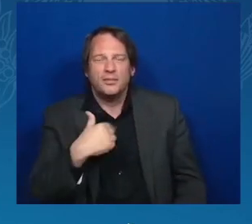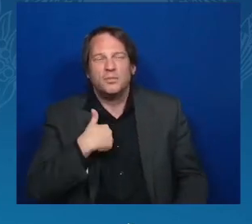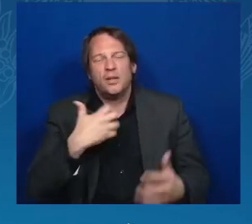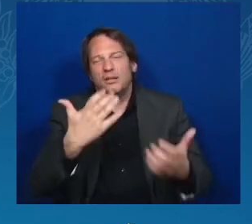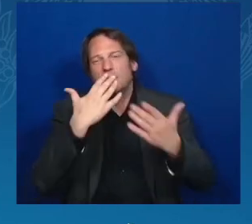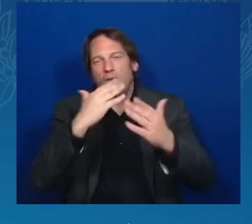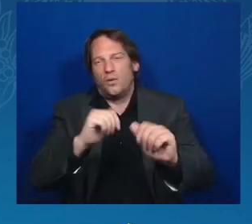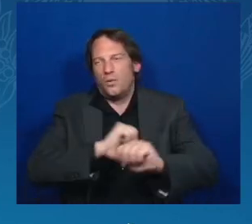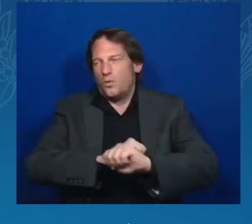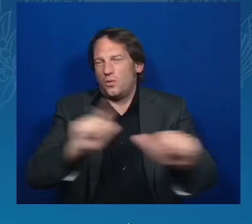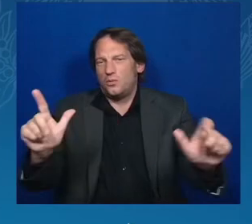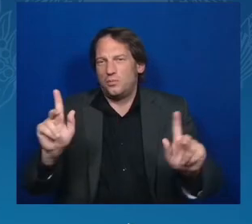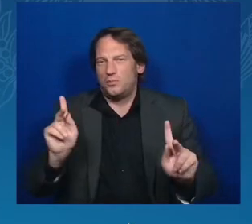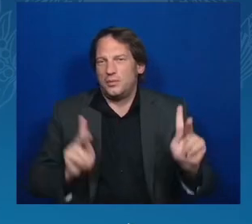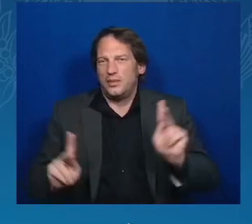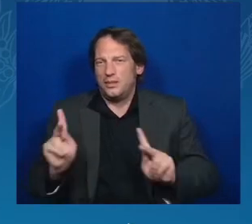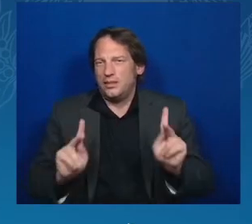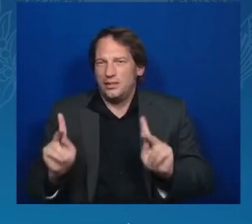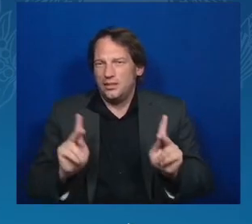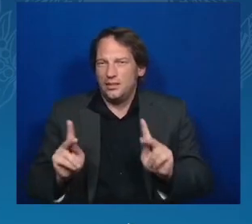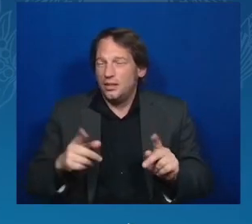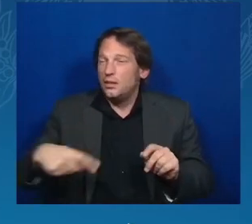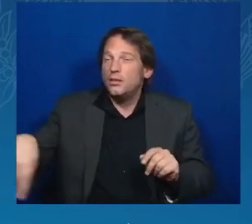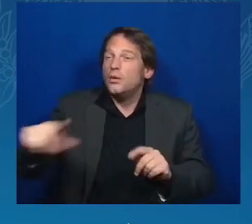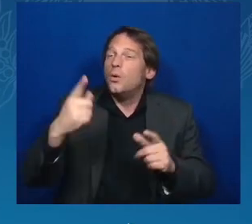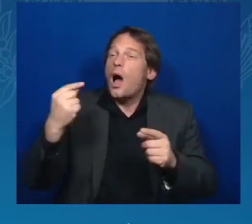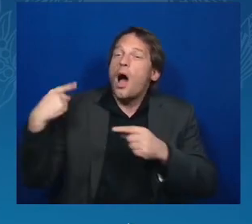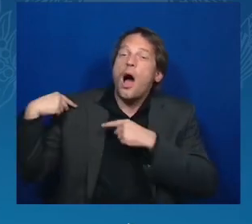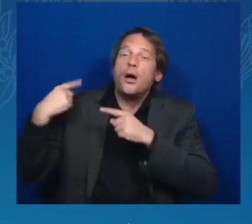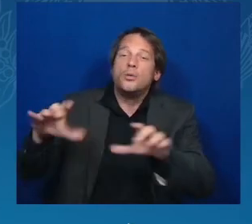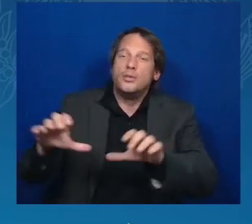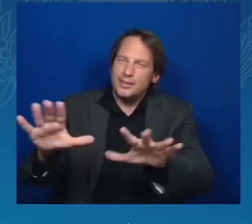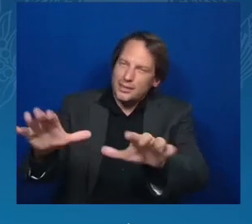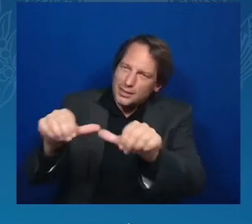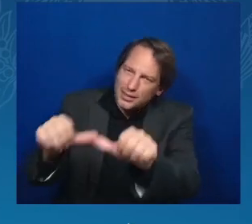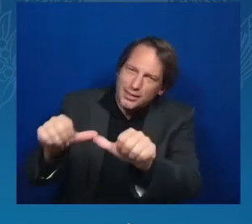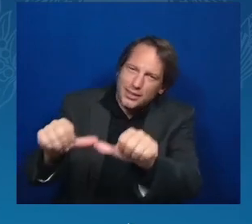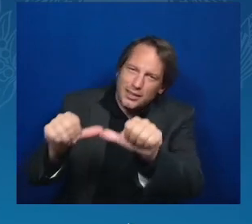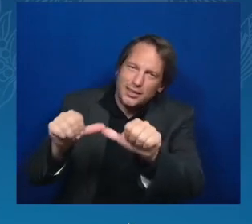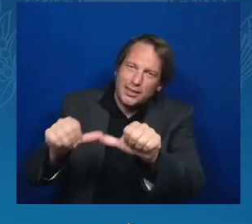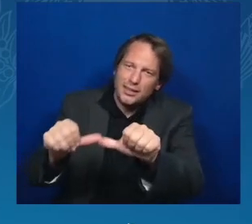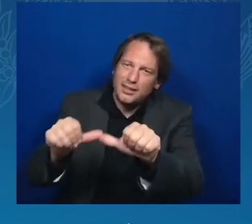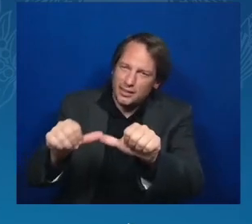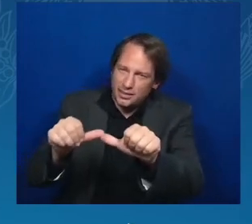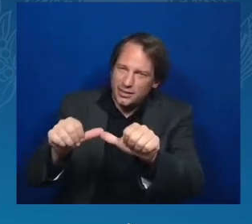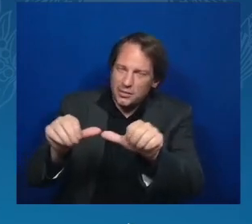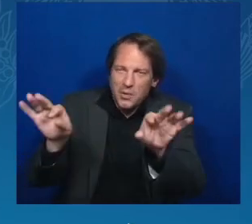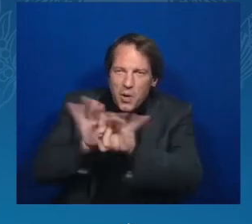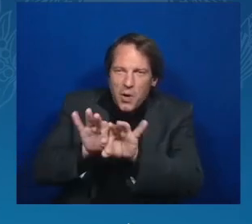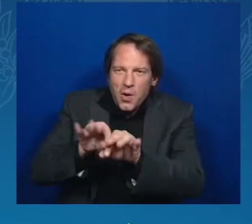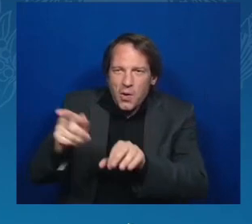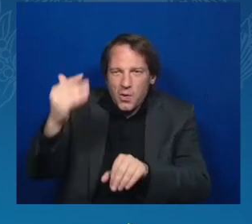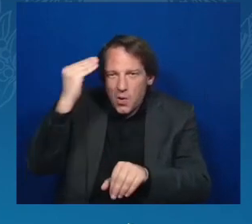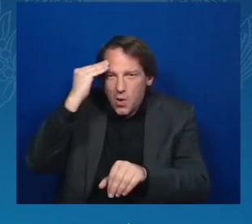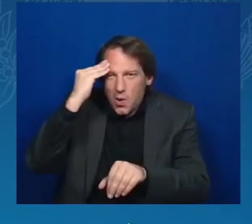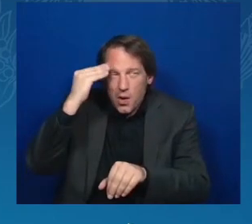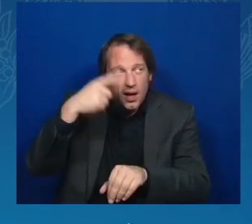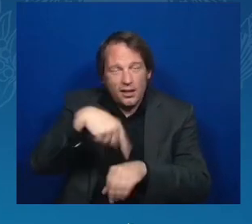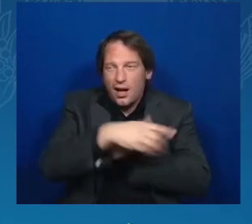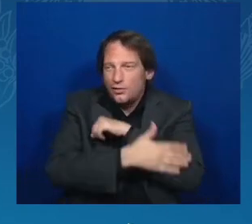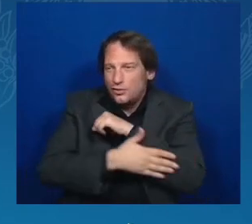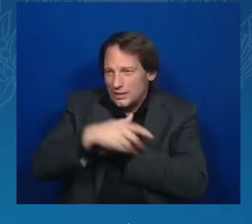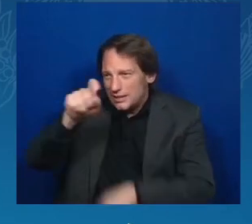what you are doing. Please keep doing what you're doing, and just know that your country needs you, and that we